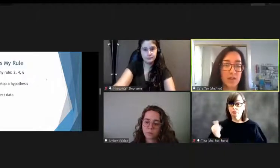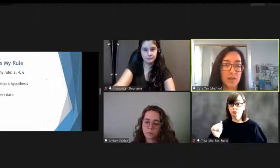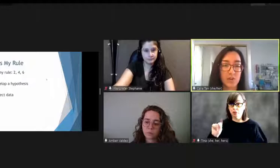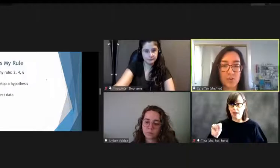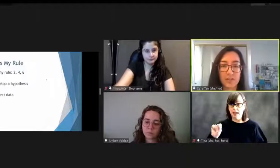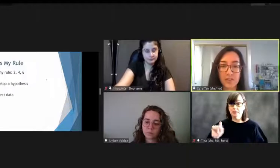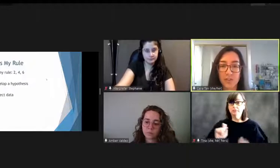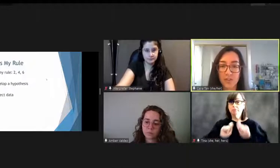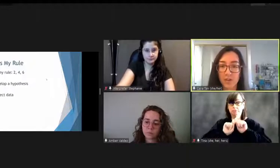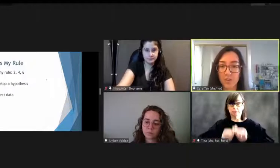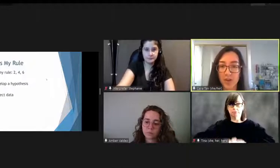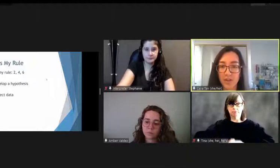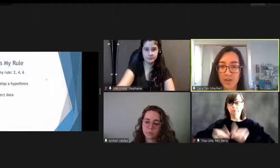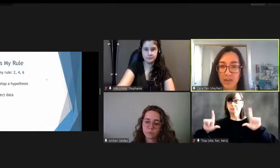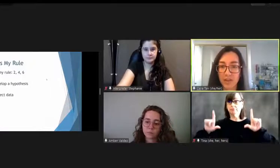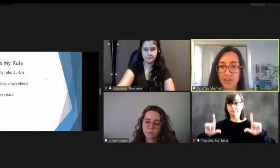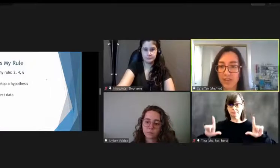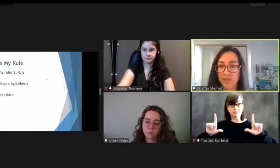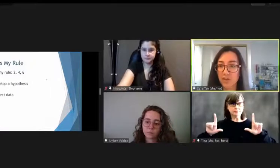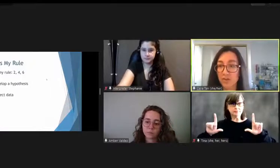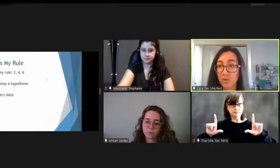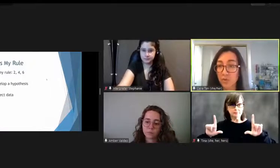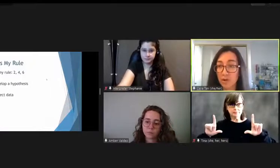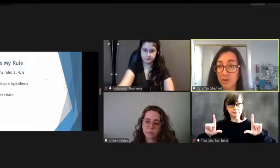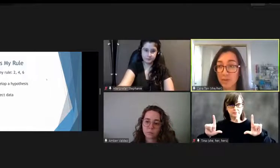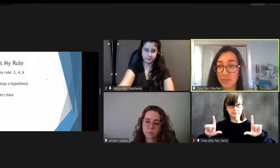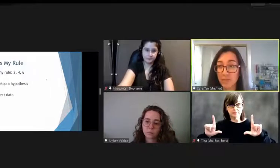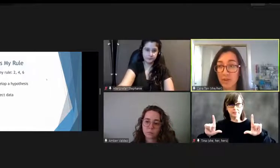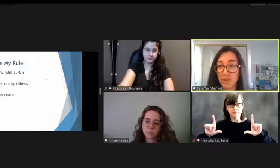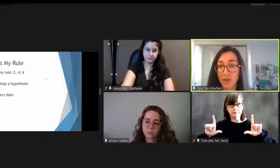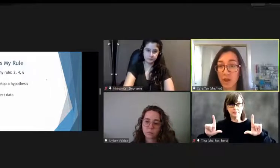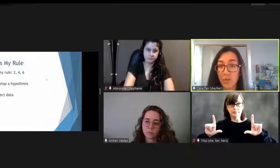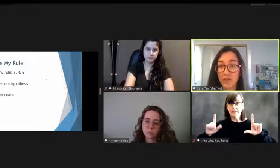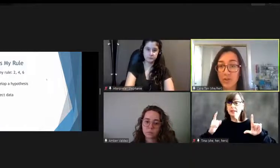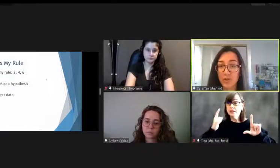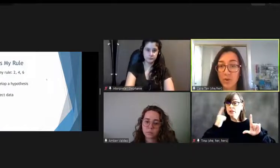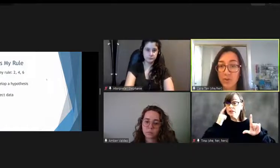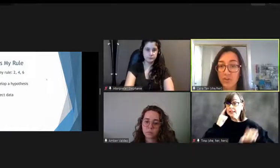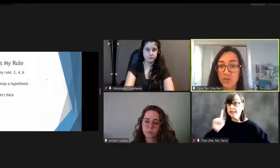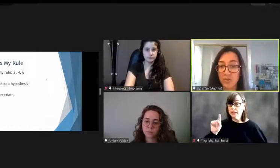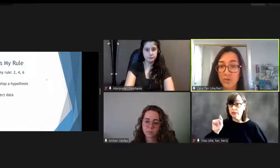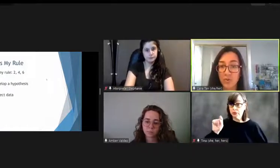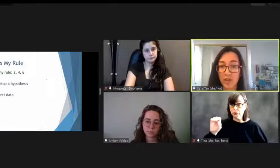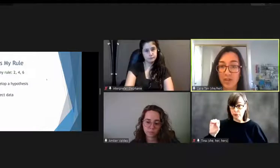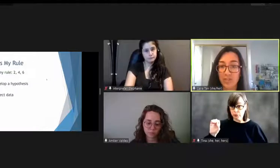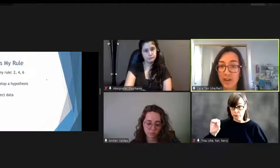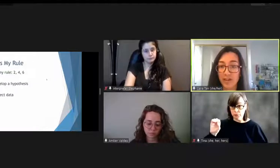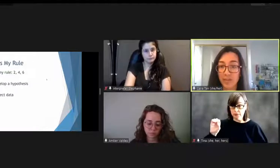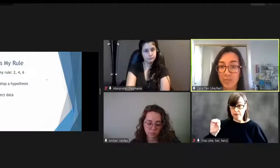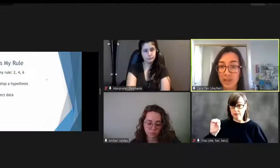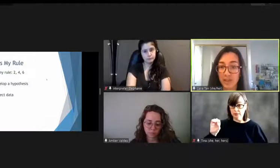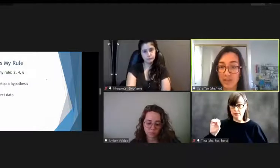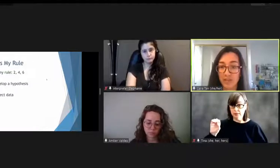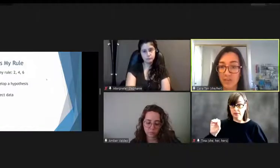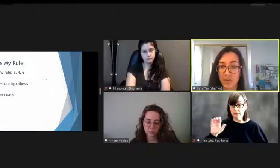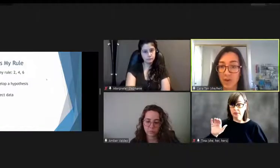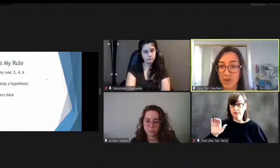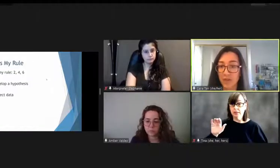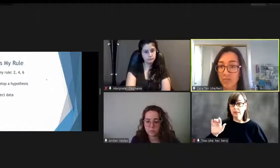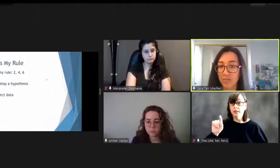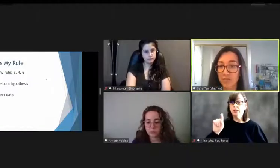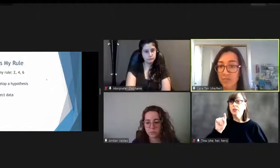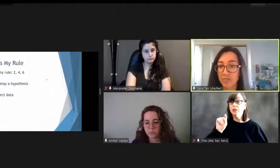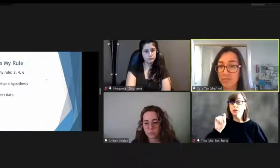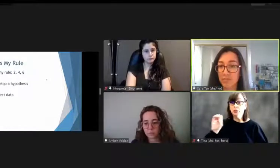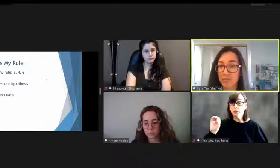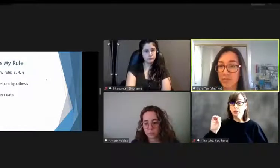and you'll see that there's a button there that says 2. I want you to go to 2 and select me, select my